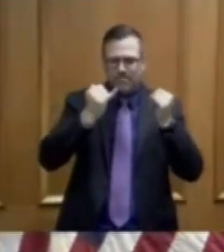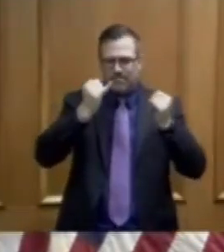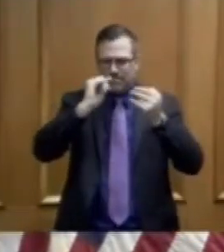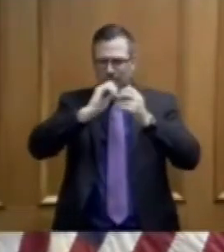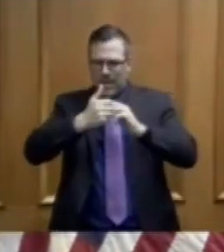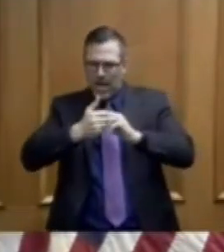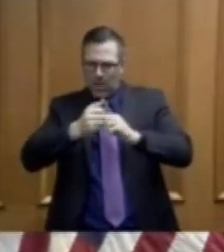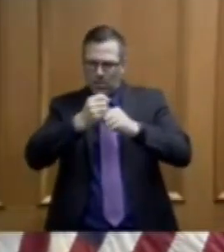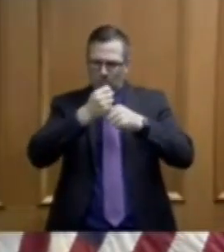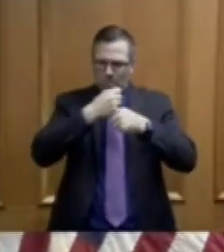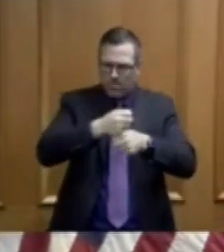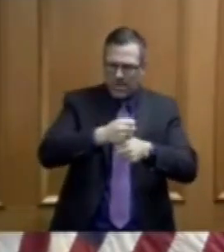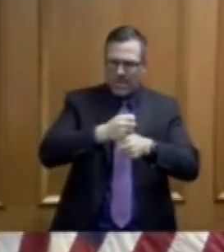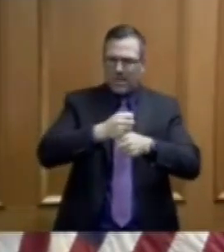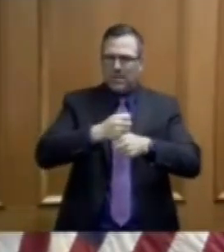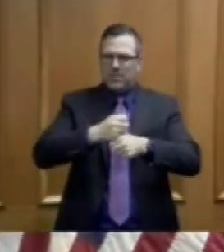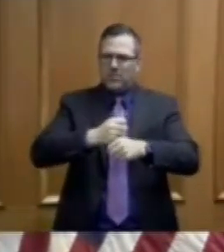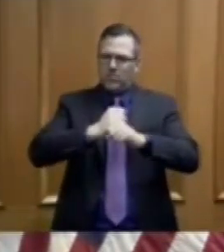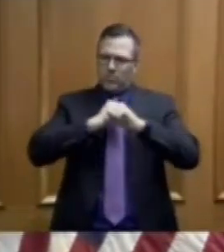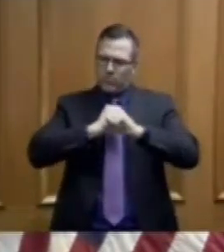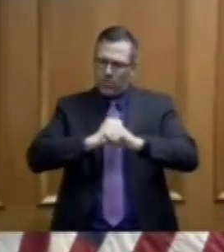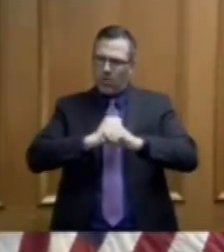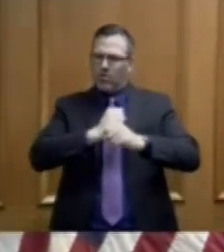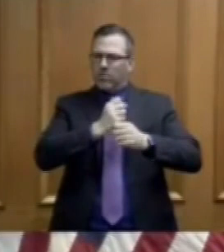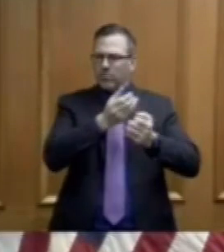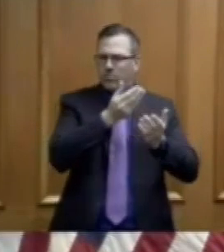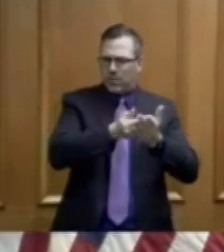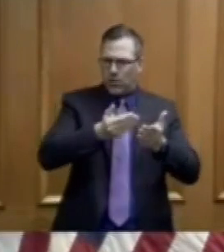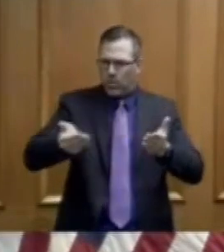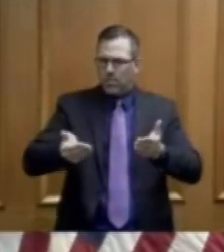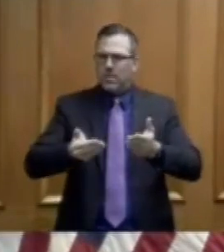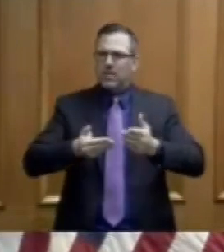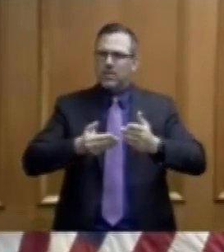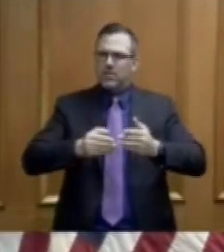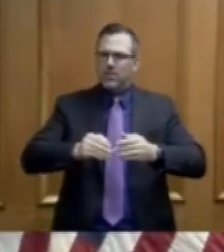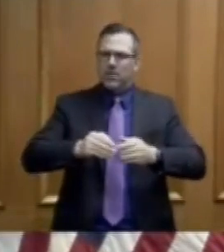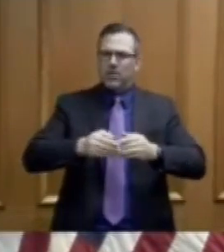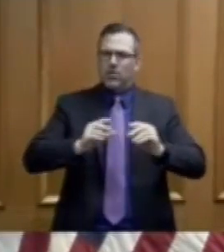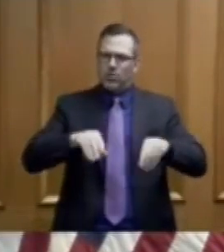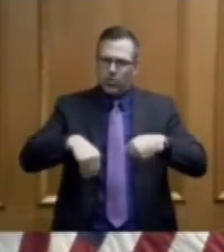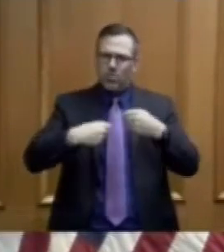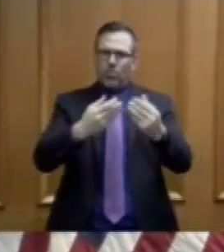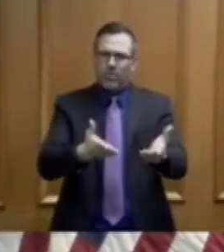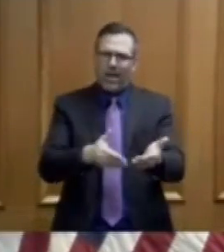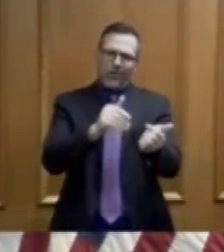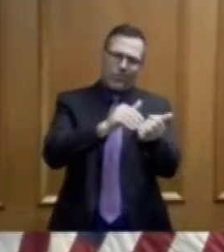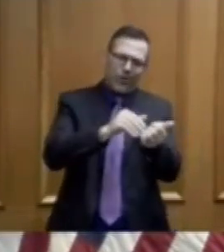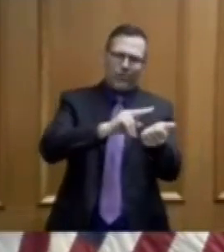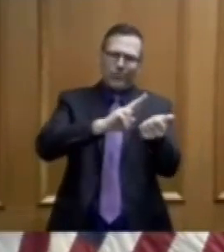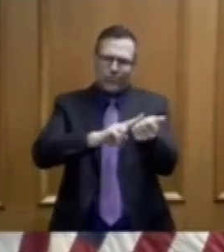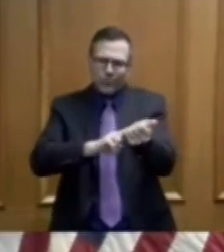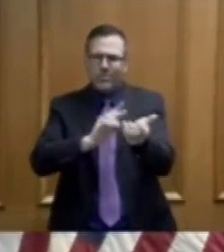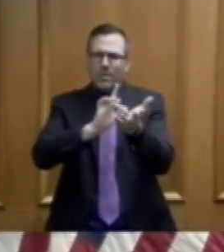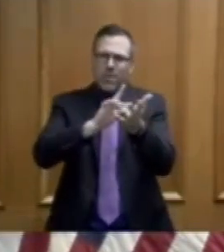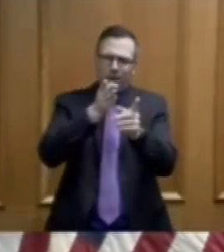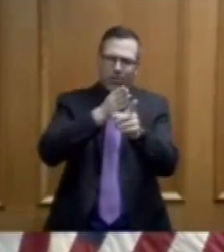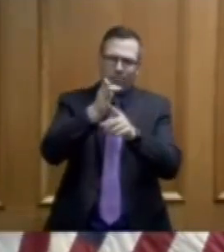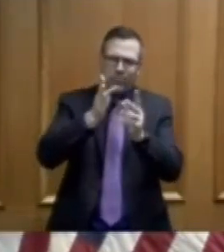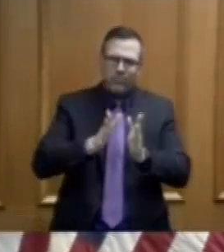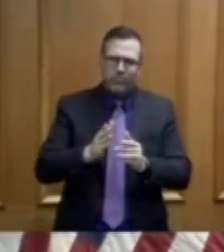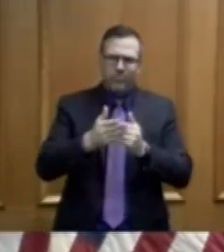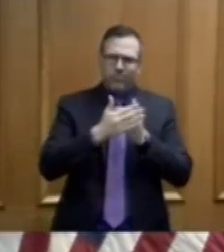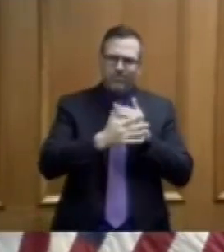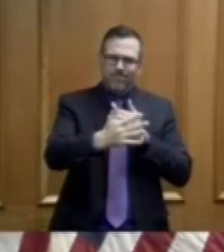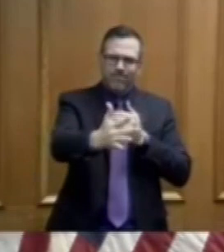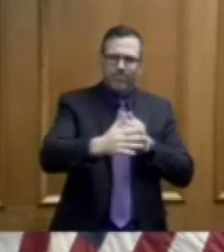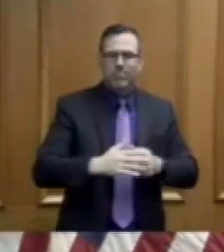to make certain that we have the equipment needed for our frontline medical workers in the days ahead. Unified Command